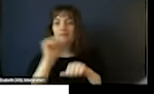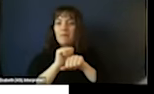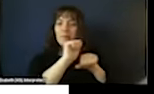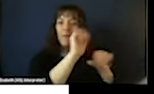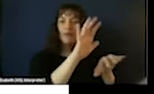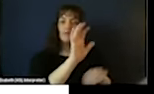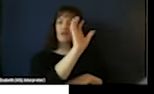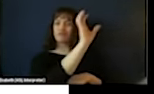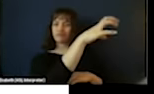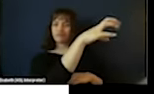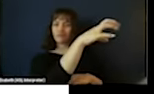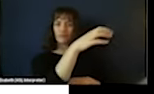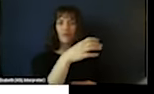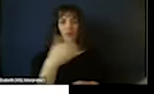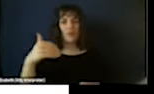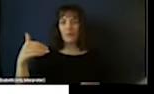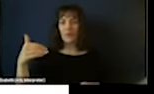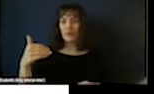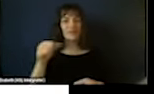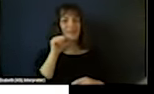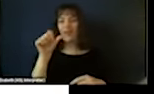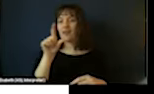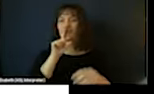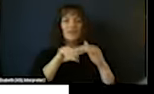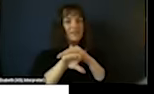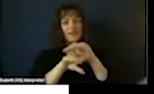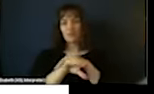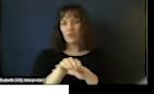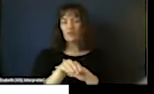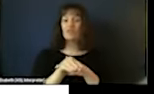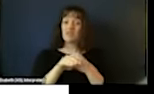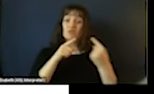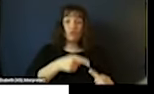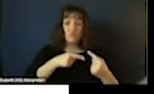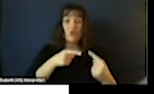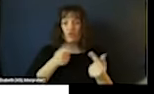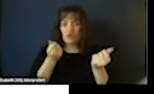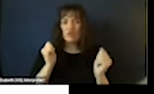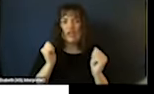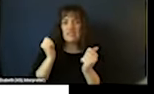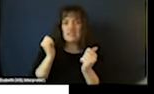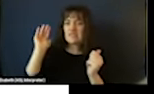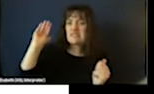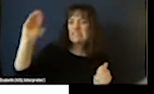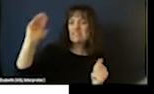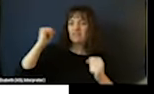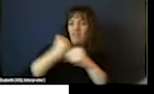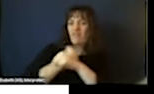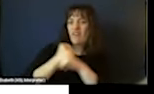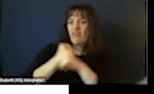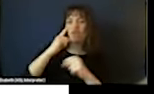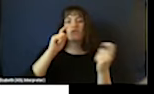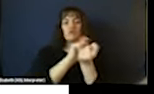to go through the bureaucratic channels to make any permanent physical change. And while it's really important to keep up those campaigns,